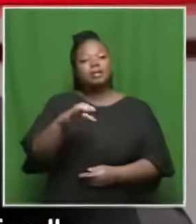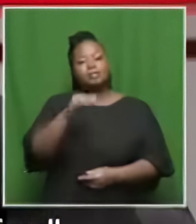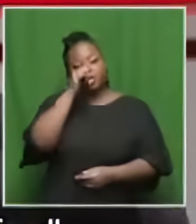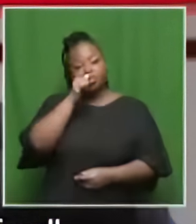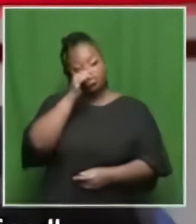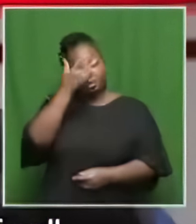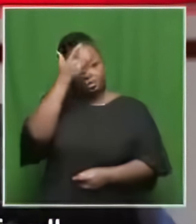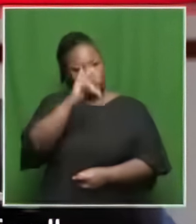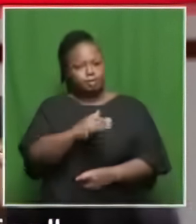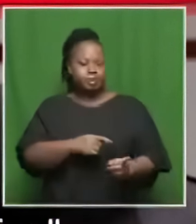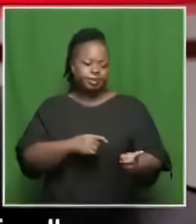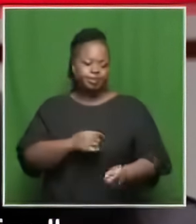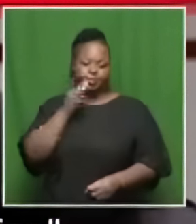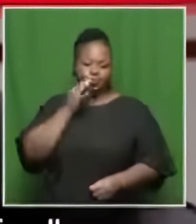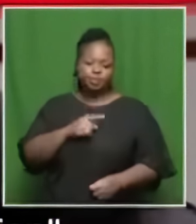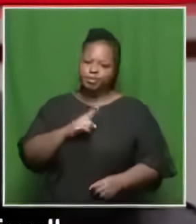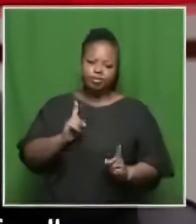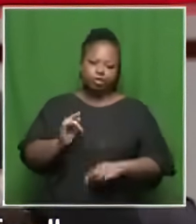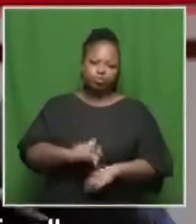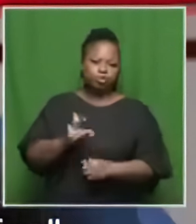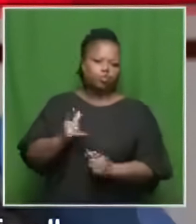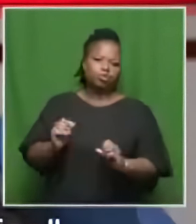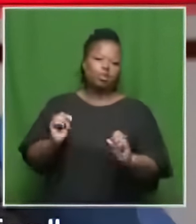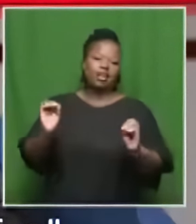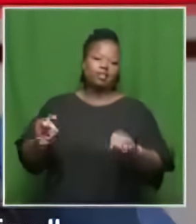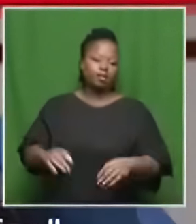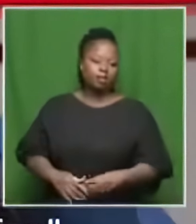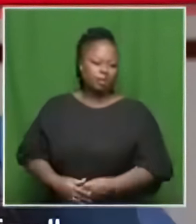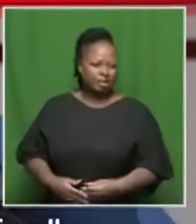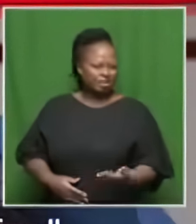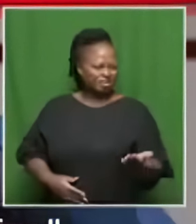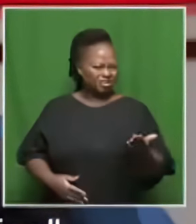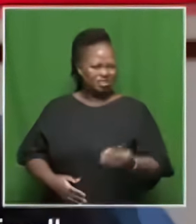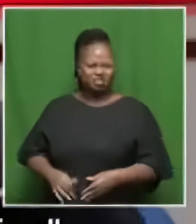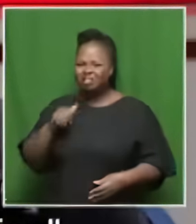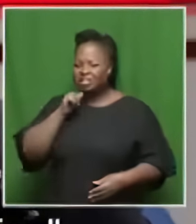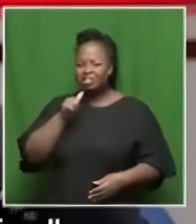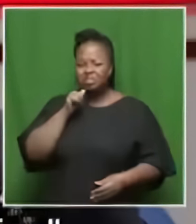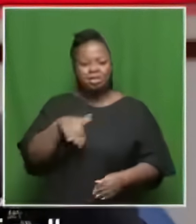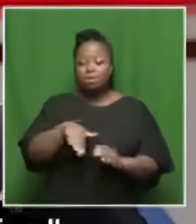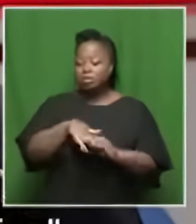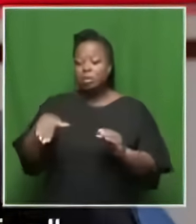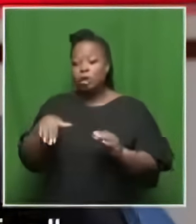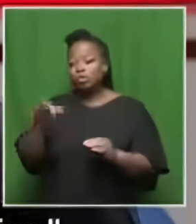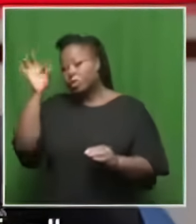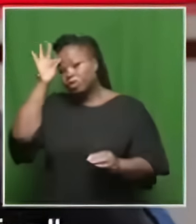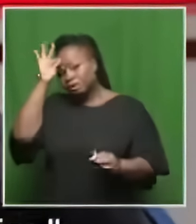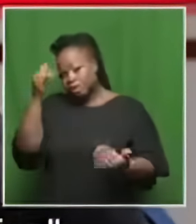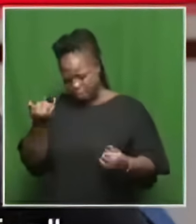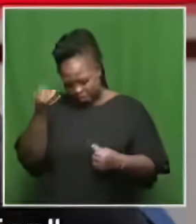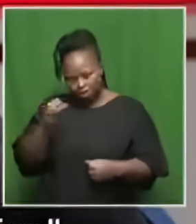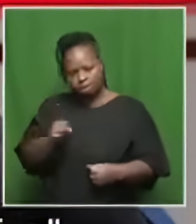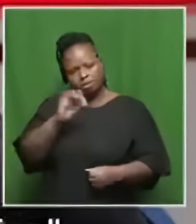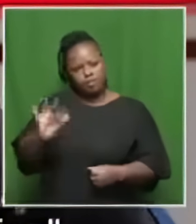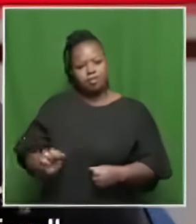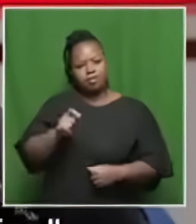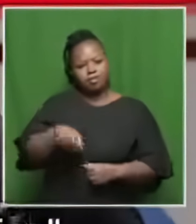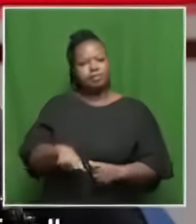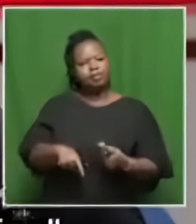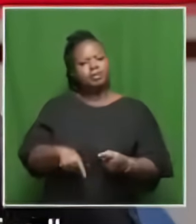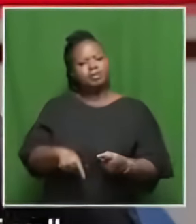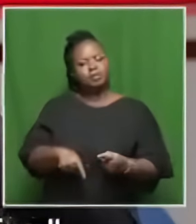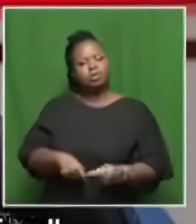crime intelligence and said no one can do anything about that. So this is a character, even if he's out of the police, he's still a South African citizen.